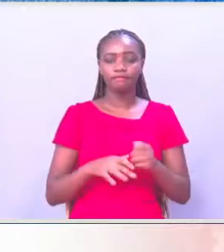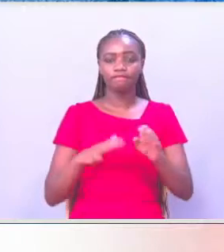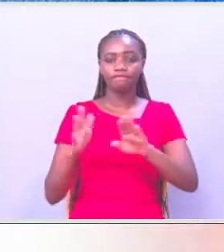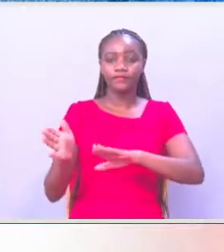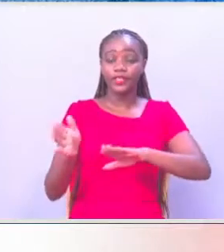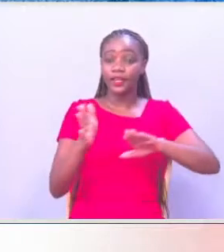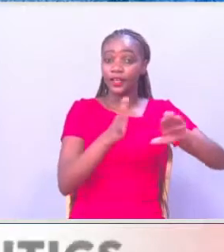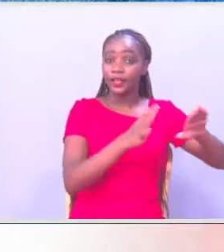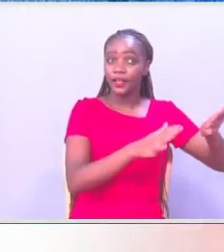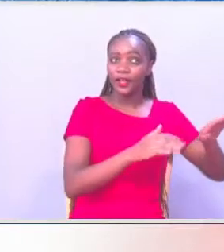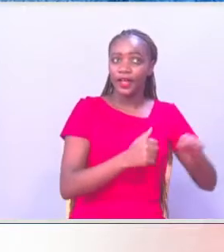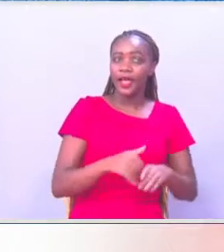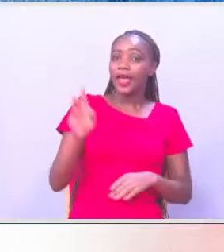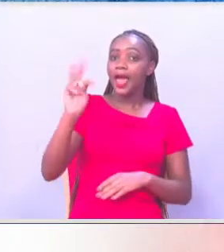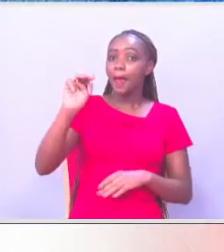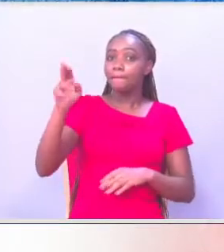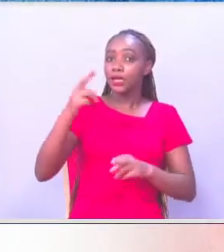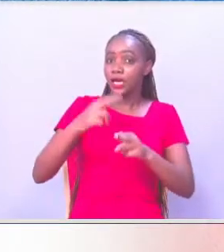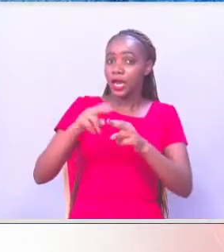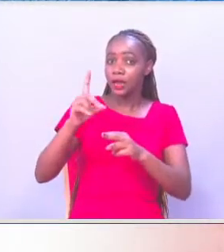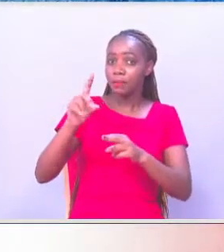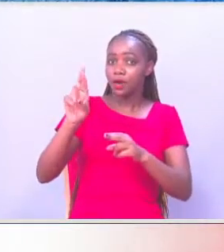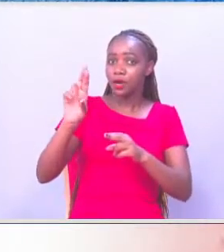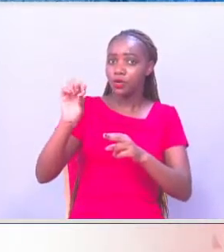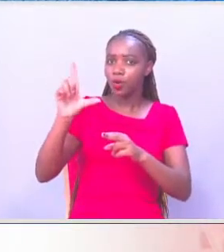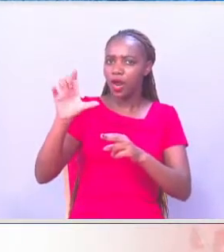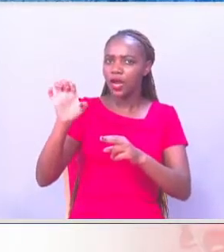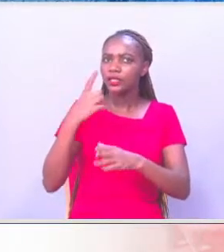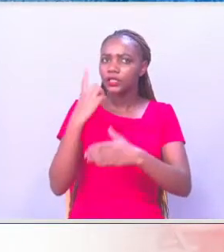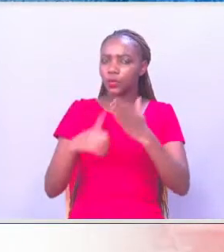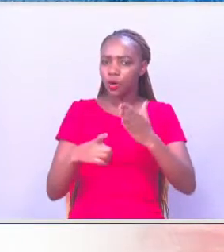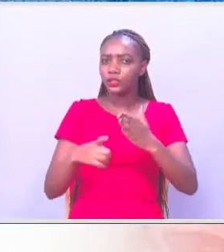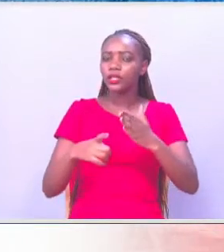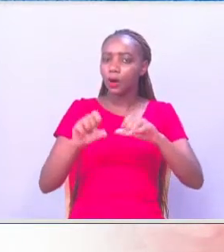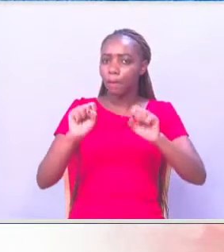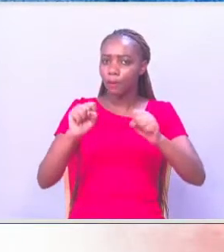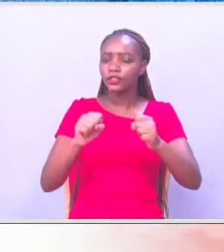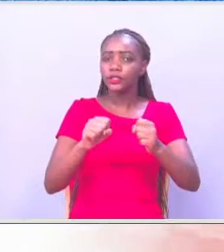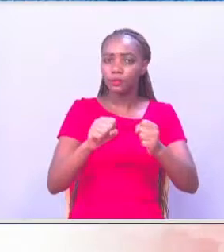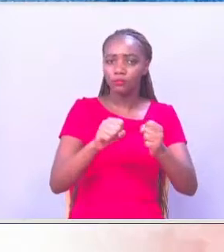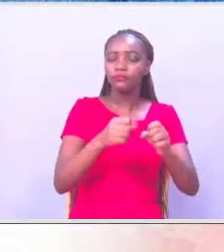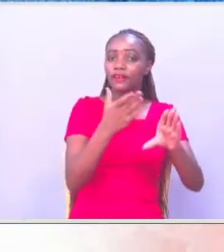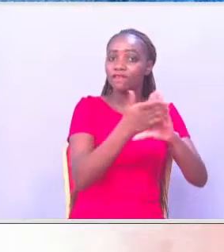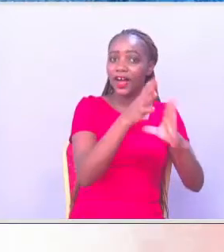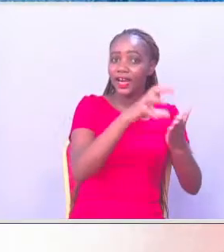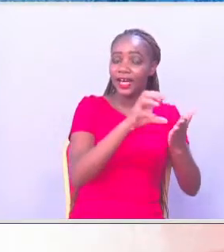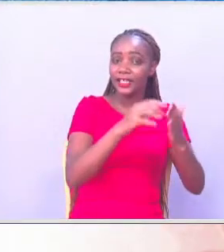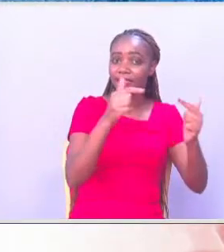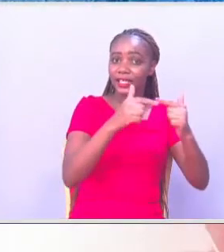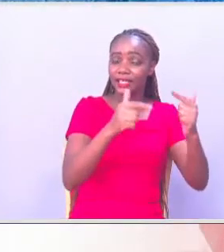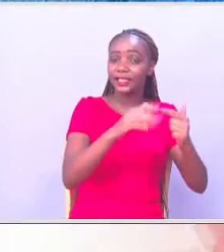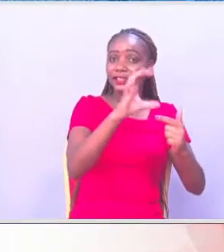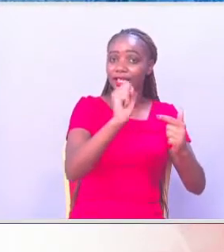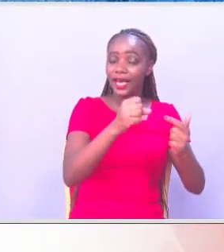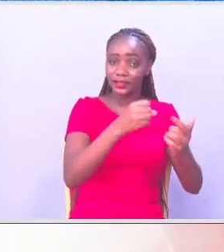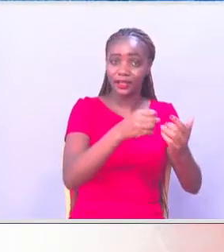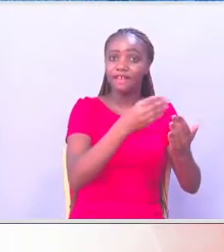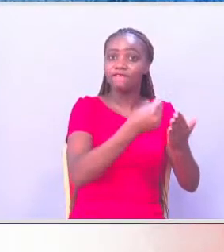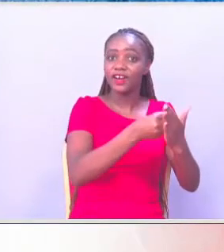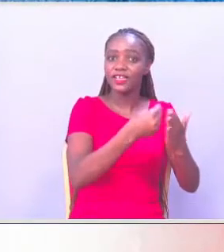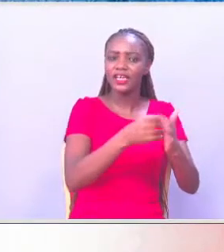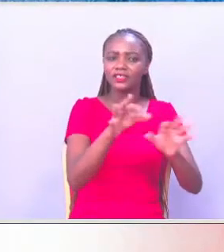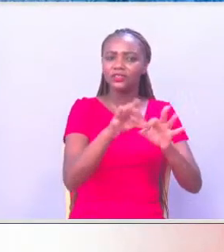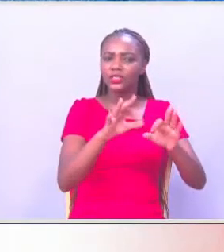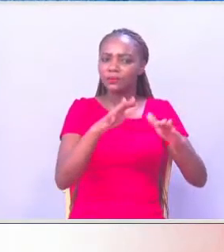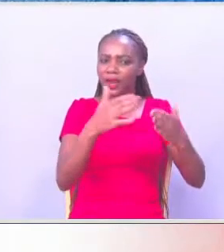Now, Garissa Township MP Aden Duale now says he will petition Treasury CS Ukur Yatani to explain how